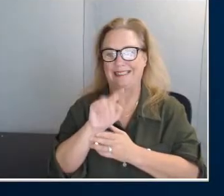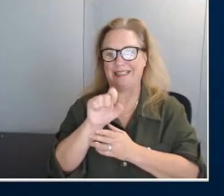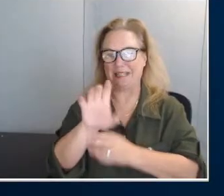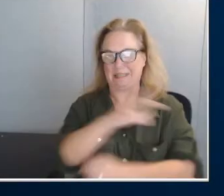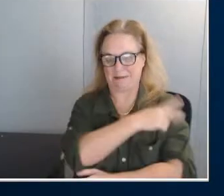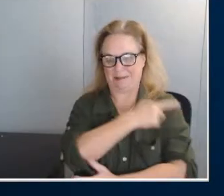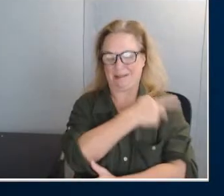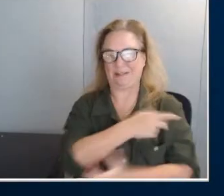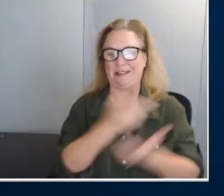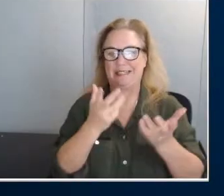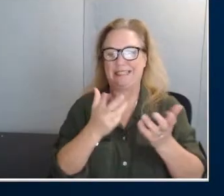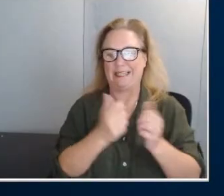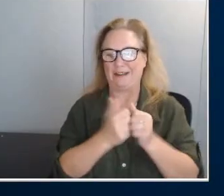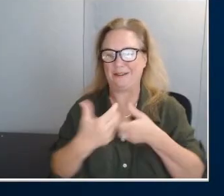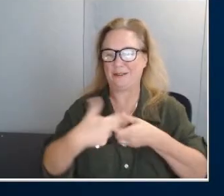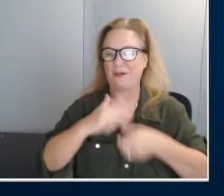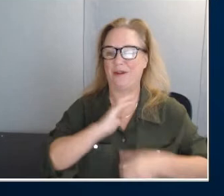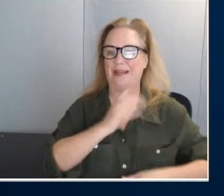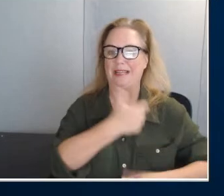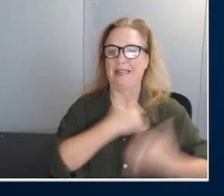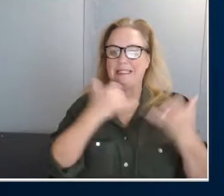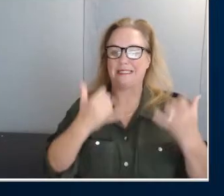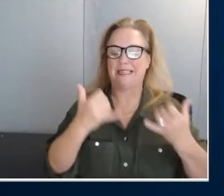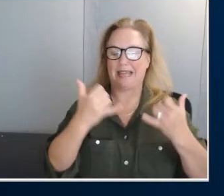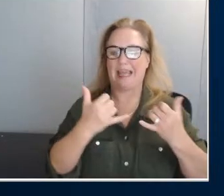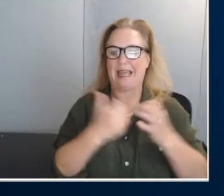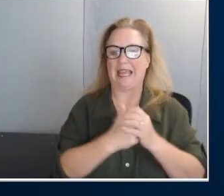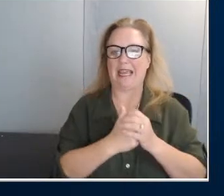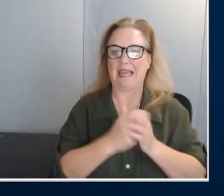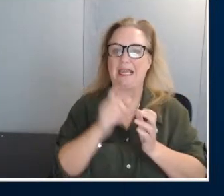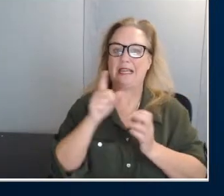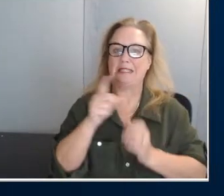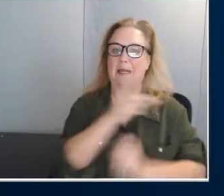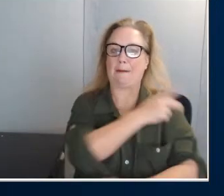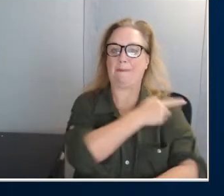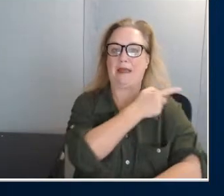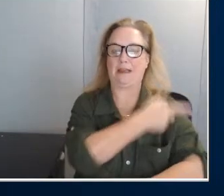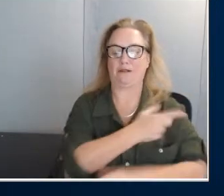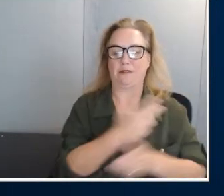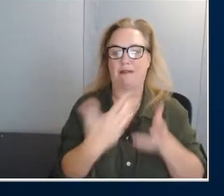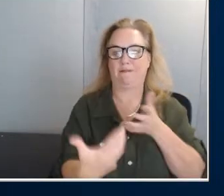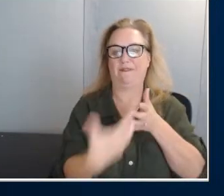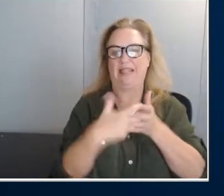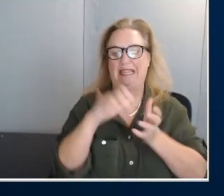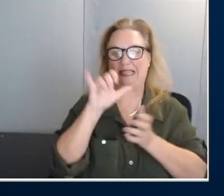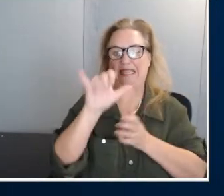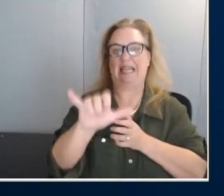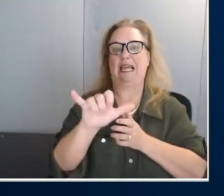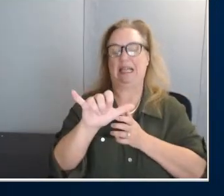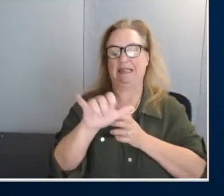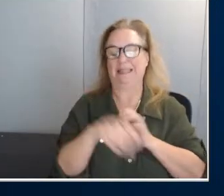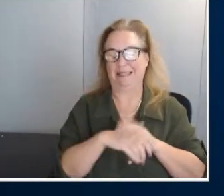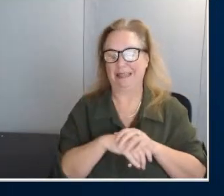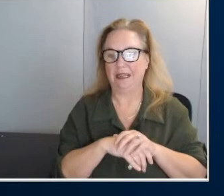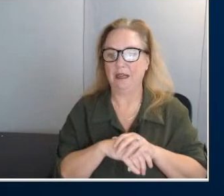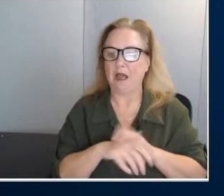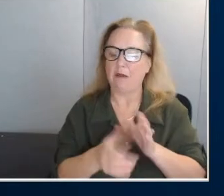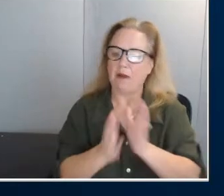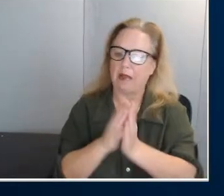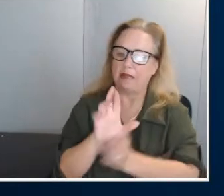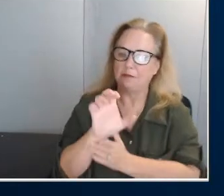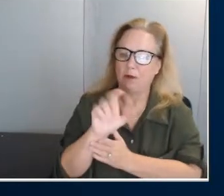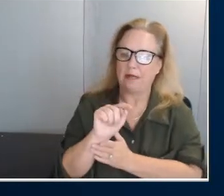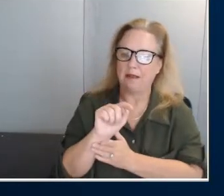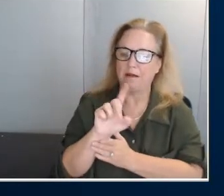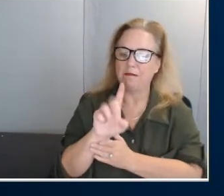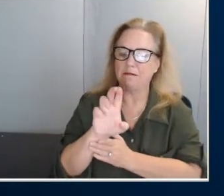We have him on the program today, joining us remotely. He's one of those patients that fit that fit that bill. And I want to ask Brett, Dr. Hartwell,